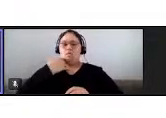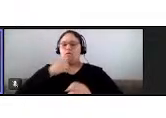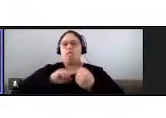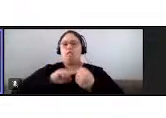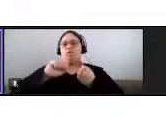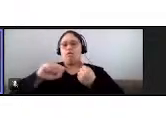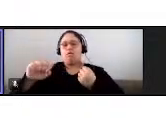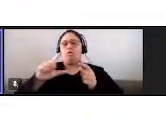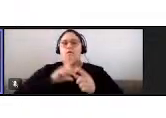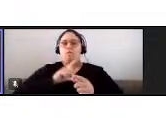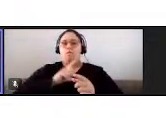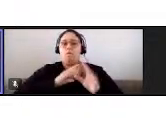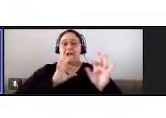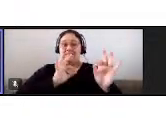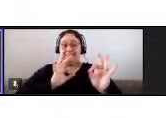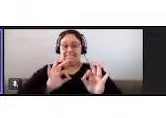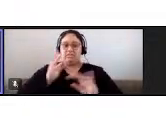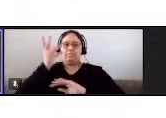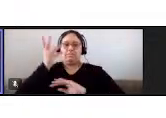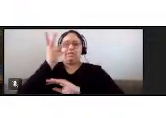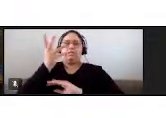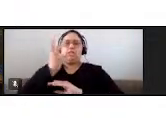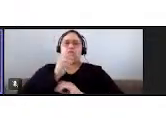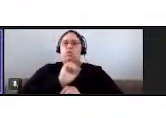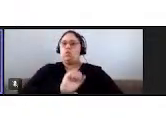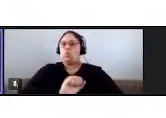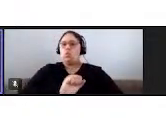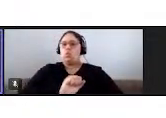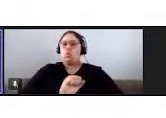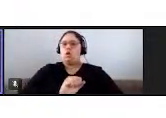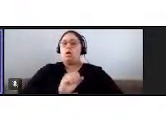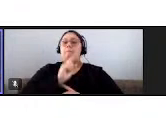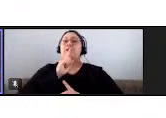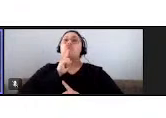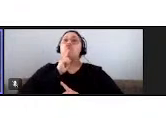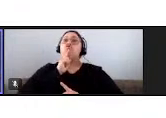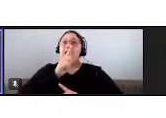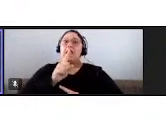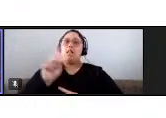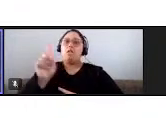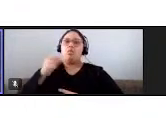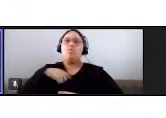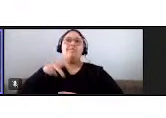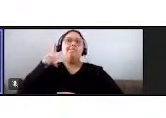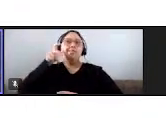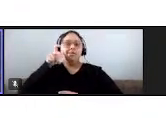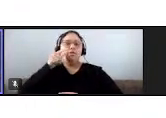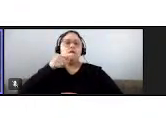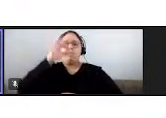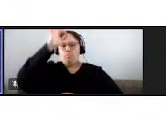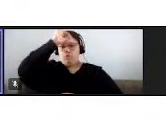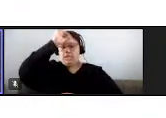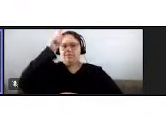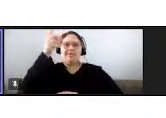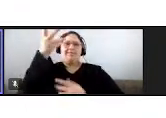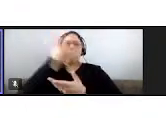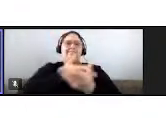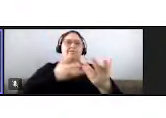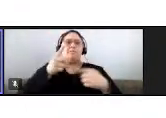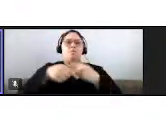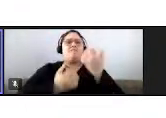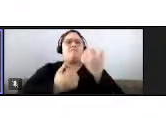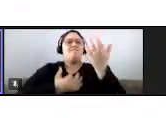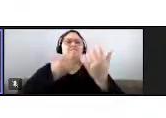because that is the presentation. The reality is what we listened to also from the police when they were talking about